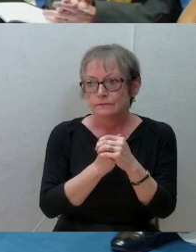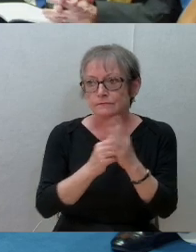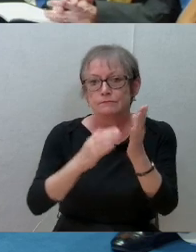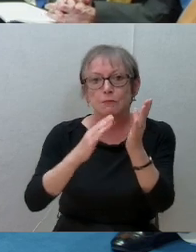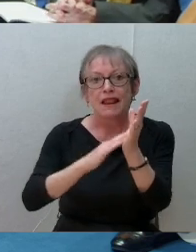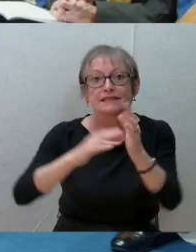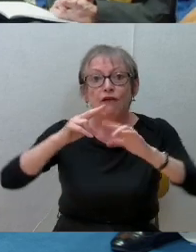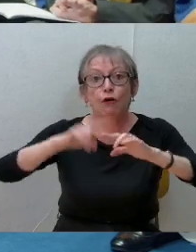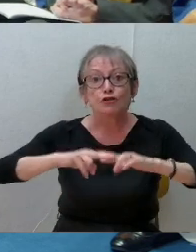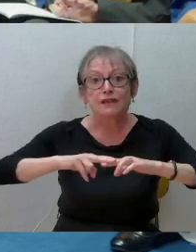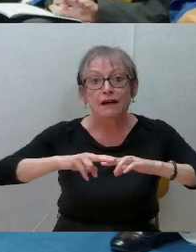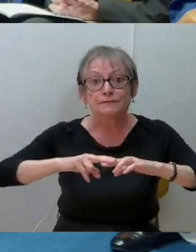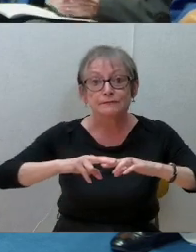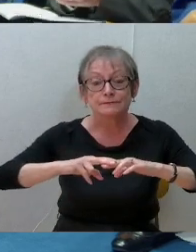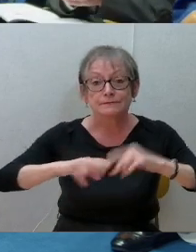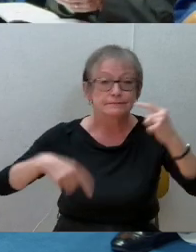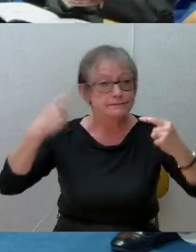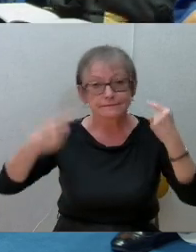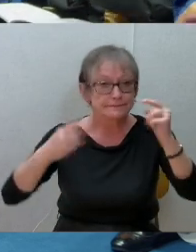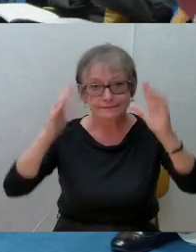Melissa Foster.